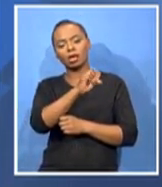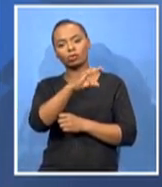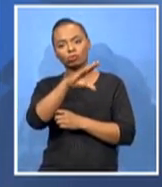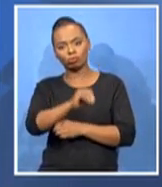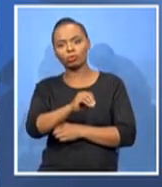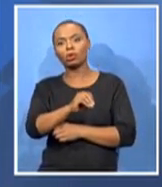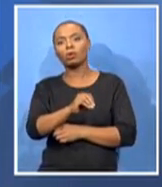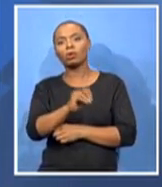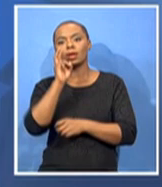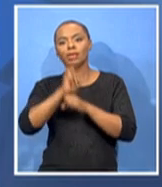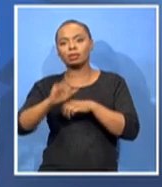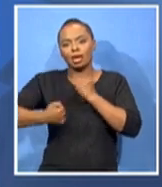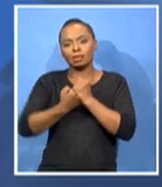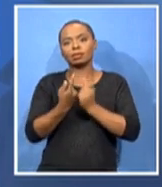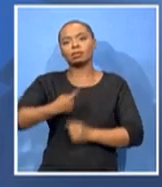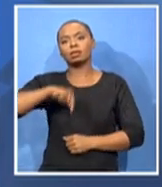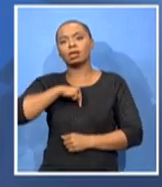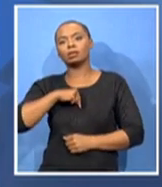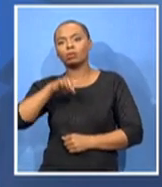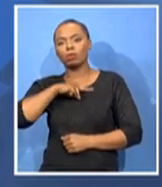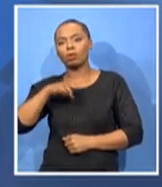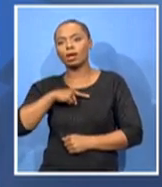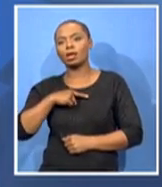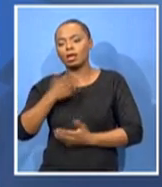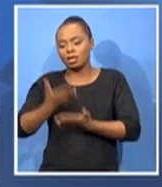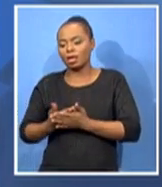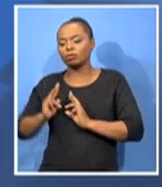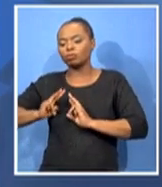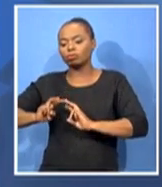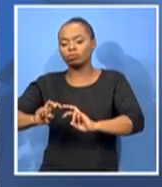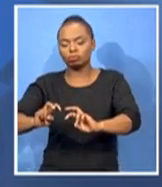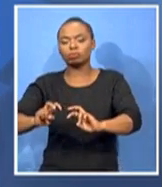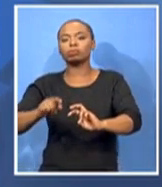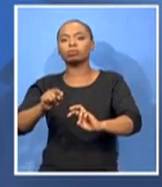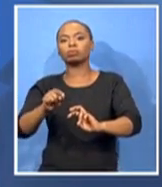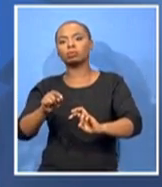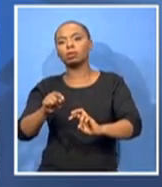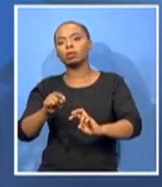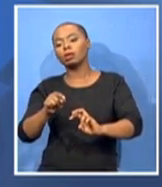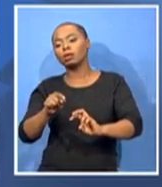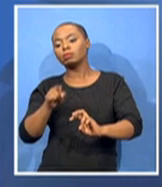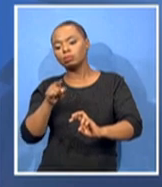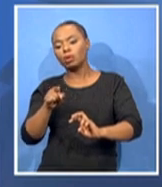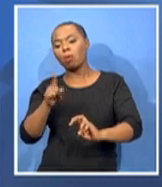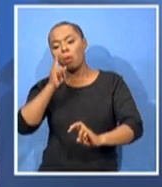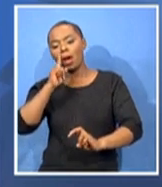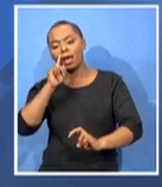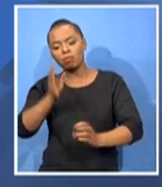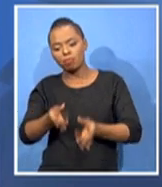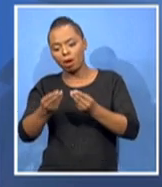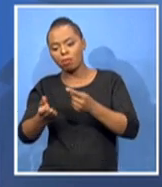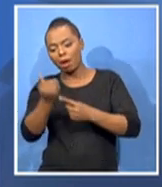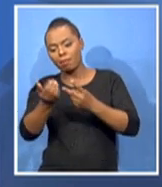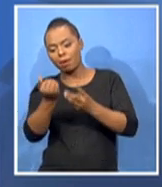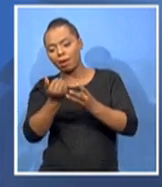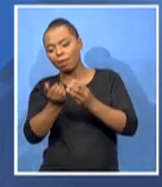much area as possible of the area that we are looking at or the area that we are searching. And